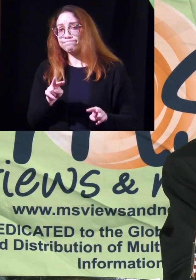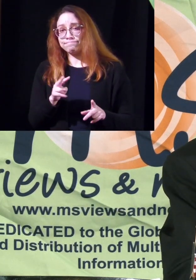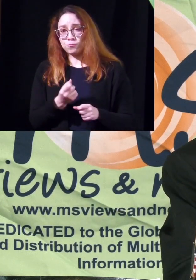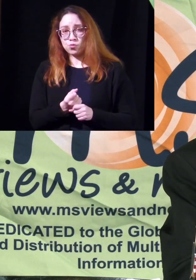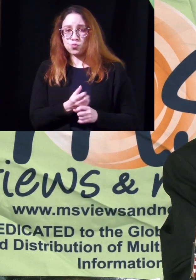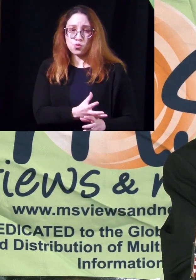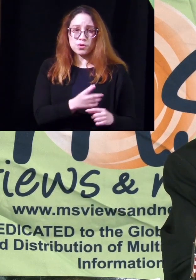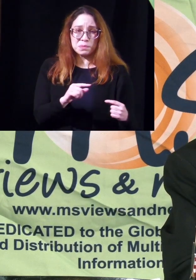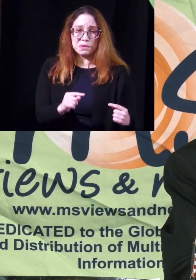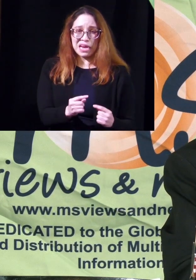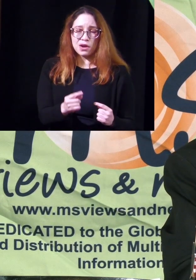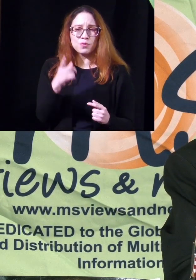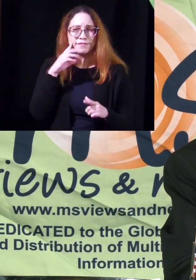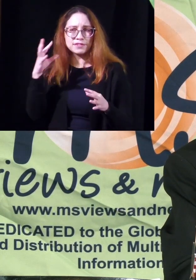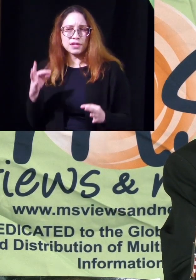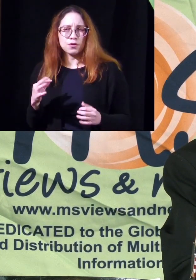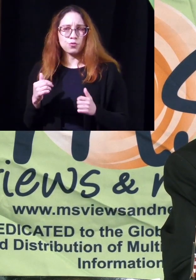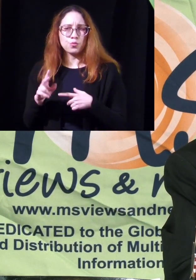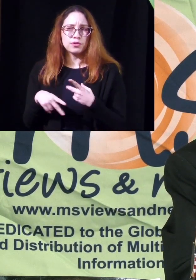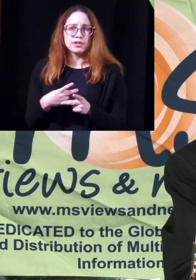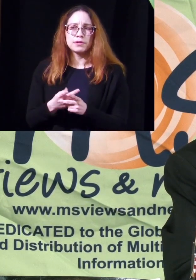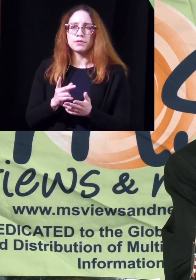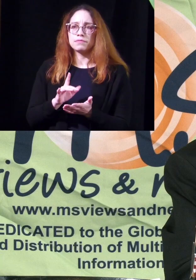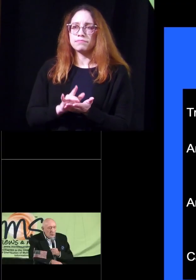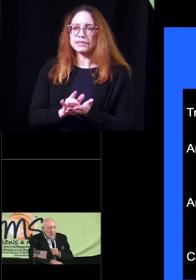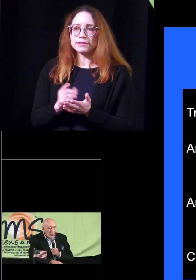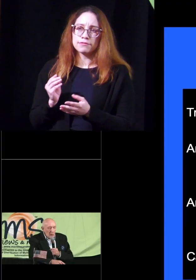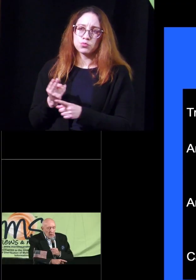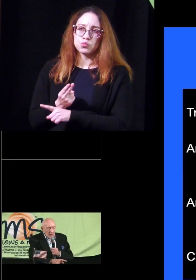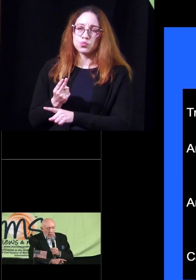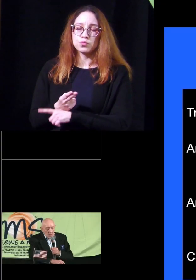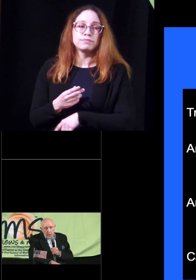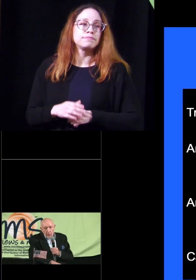causing it and to try and decide how to treat it.